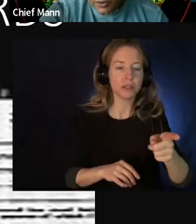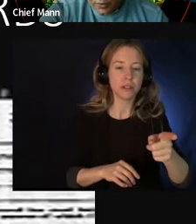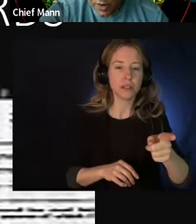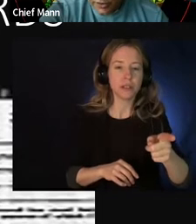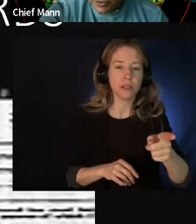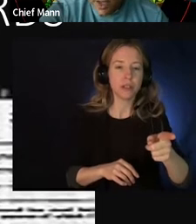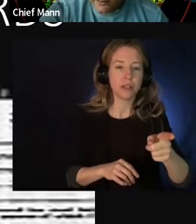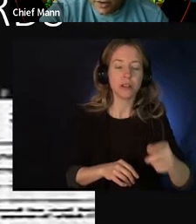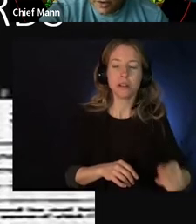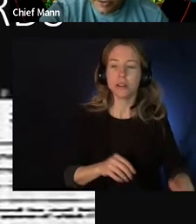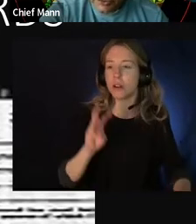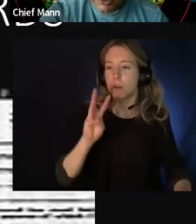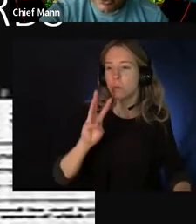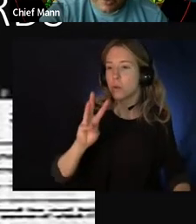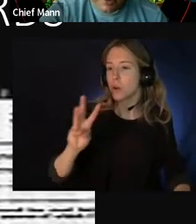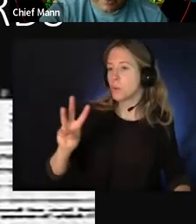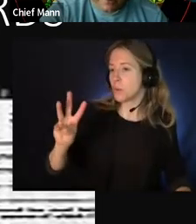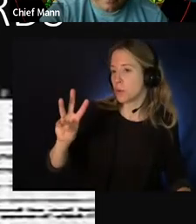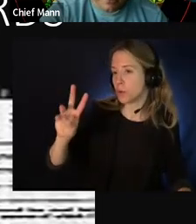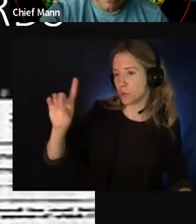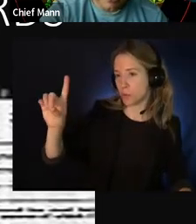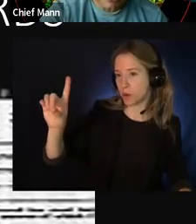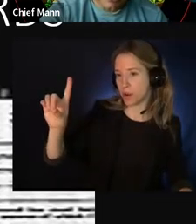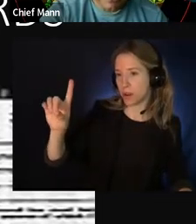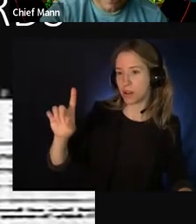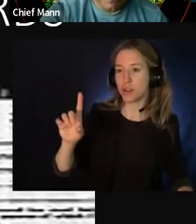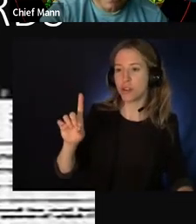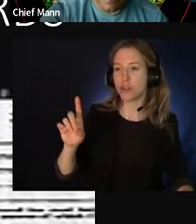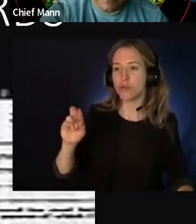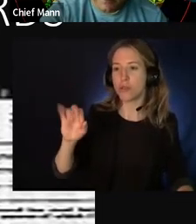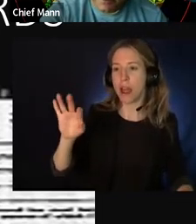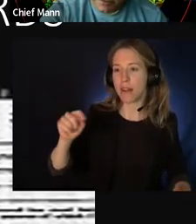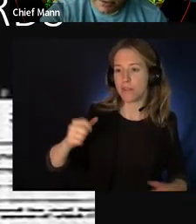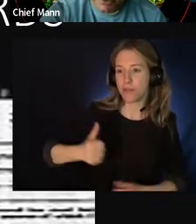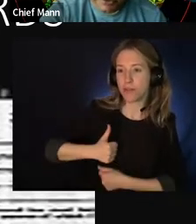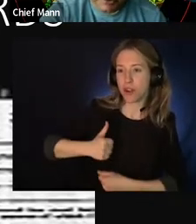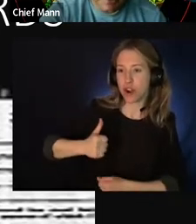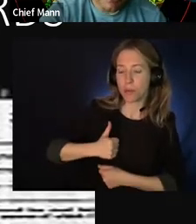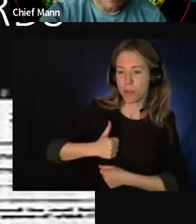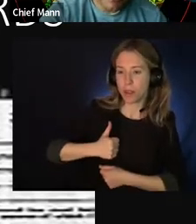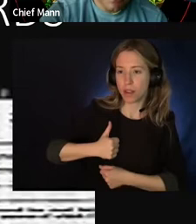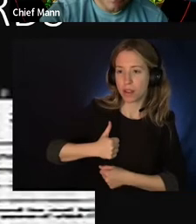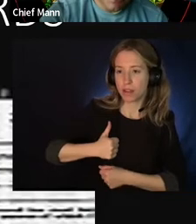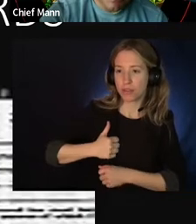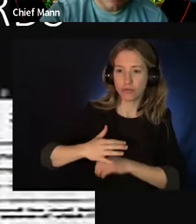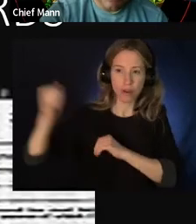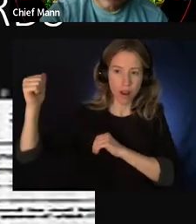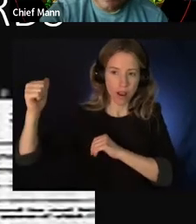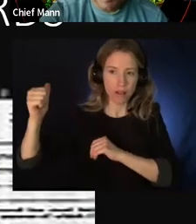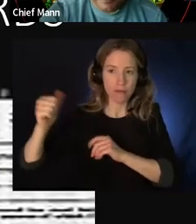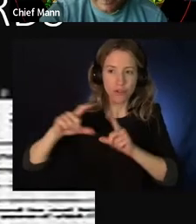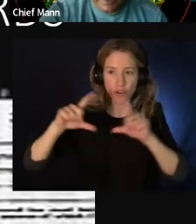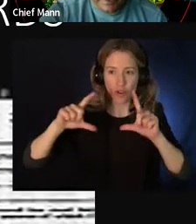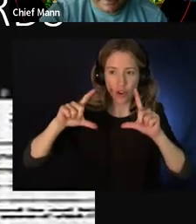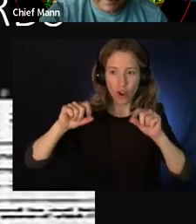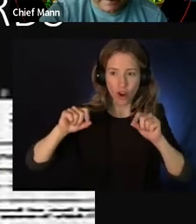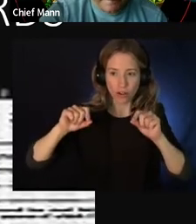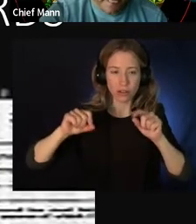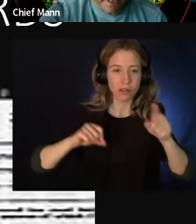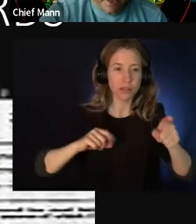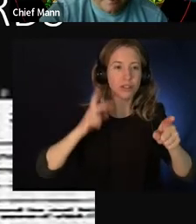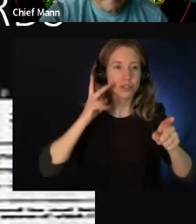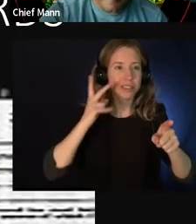World War I draft cards where Ramapos have been listed as Indians.